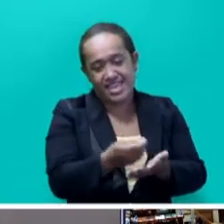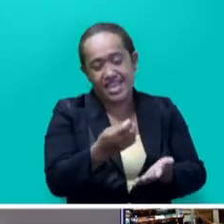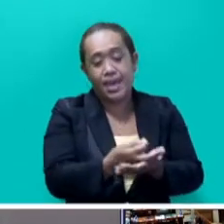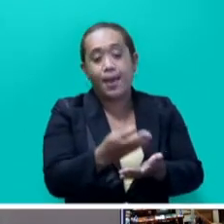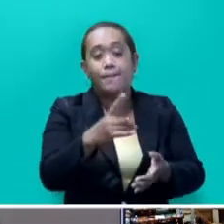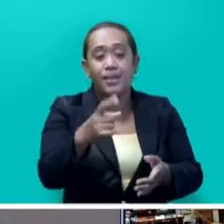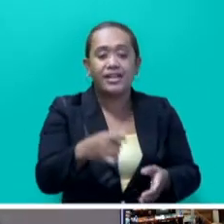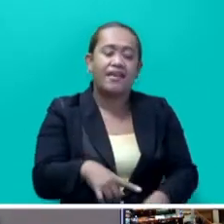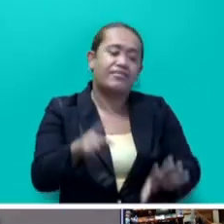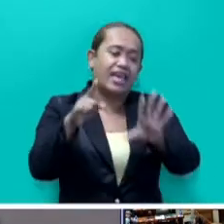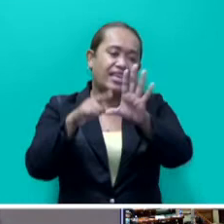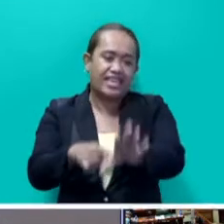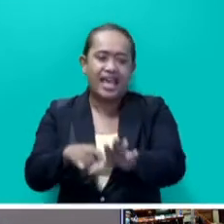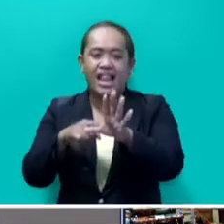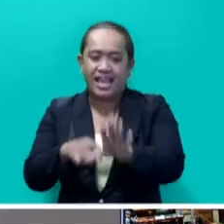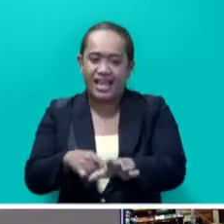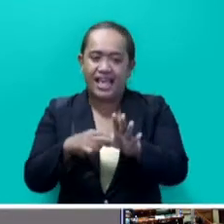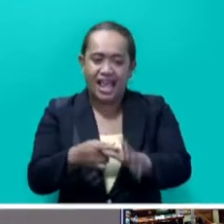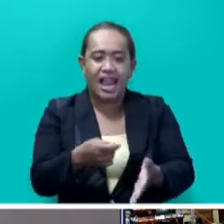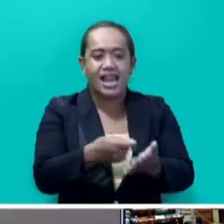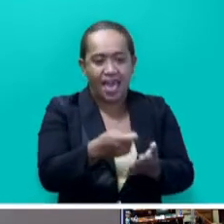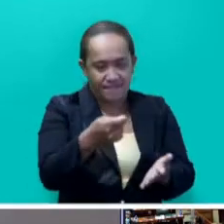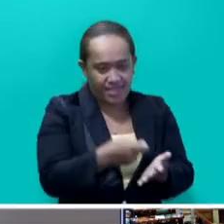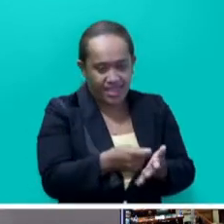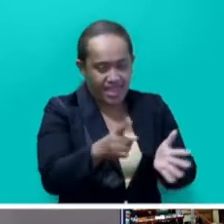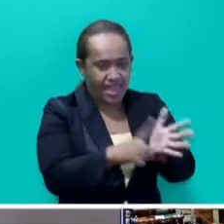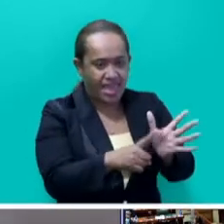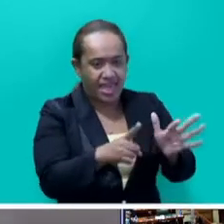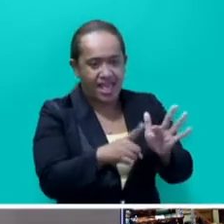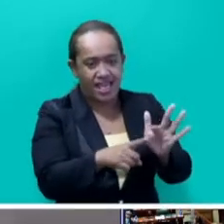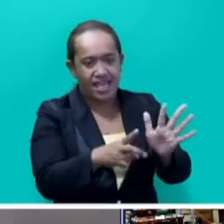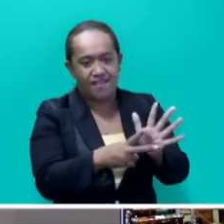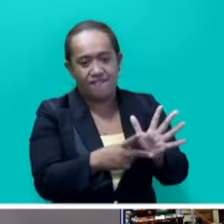which everybody pays. And there are currently